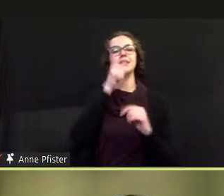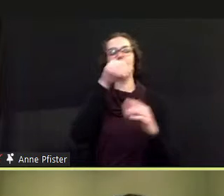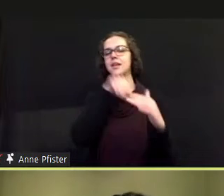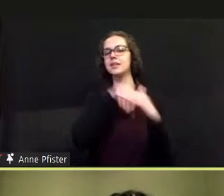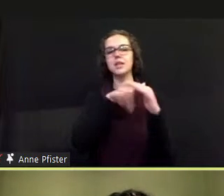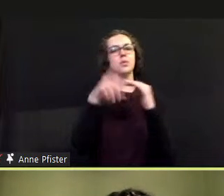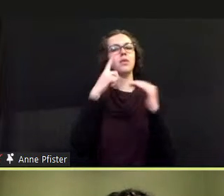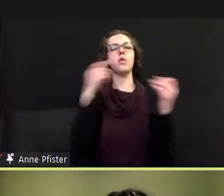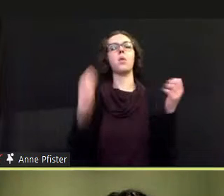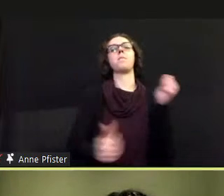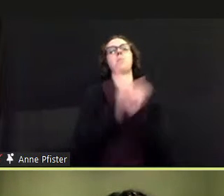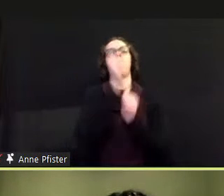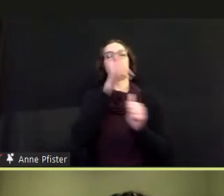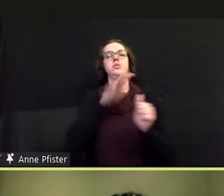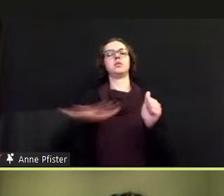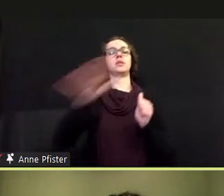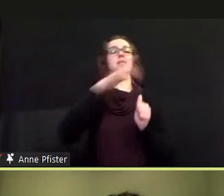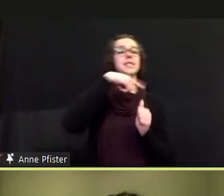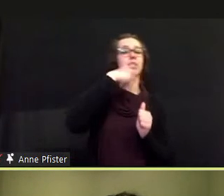deaf.